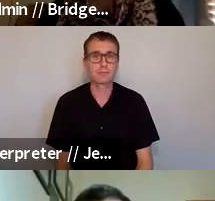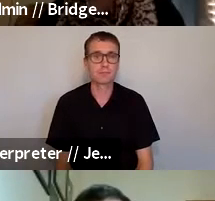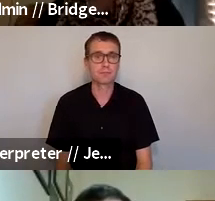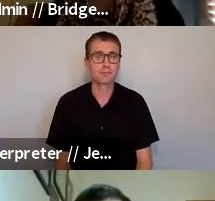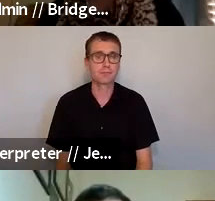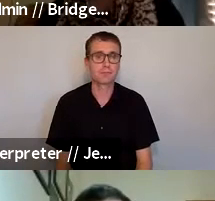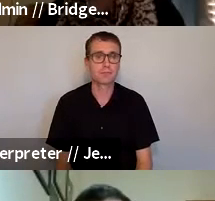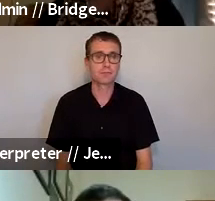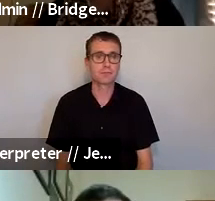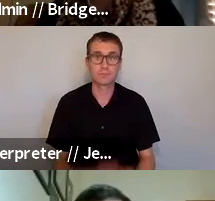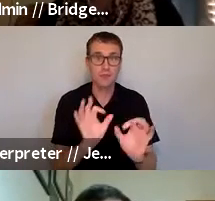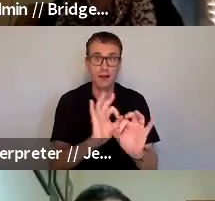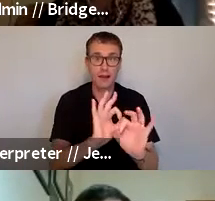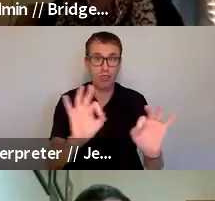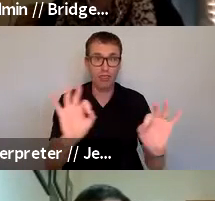No takers.